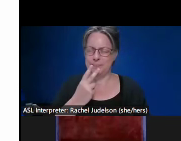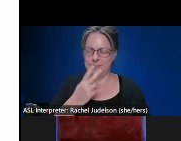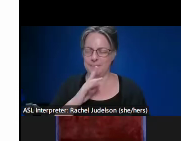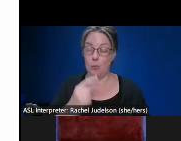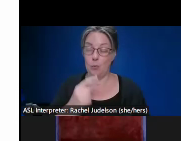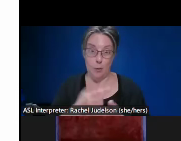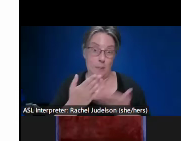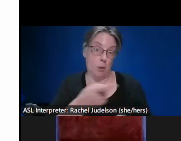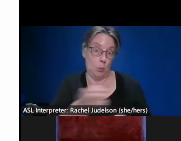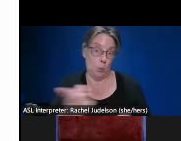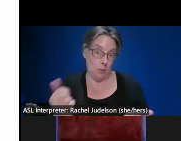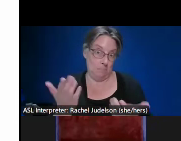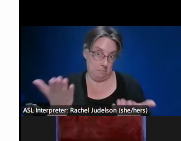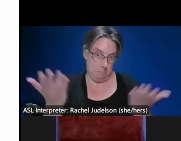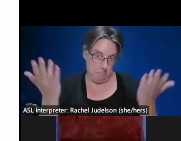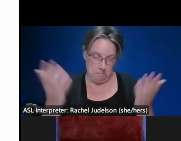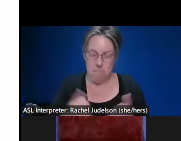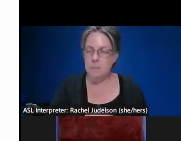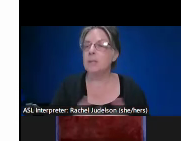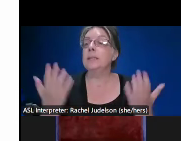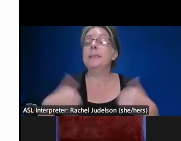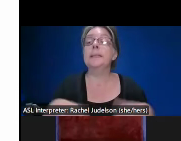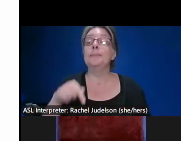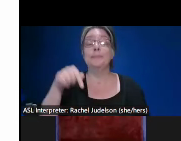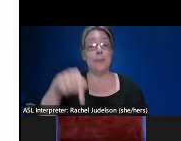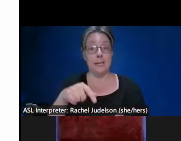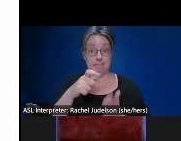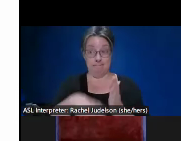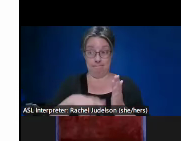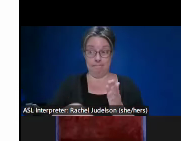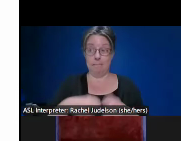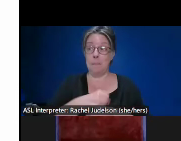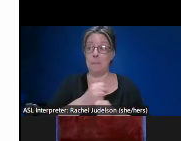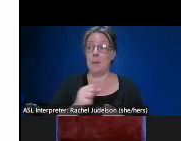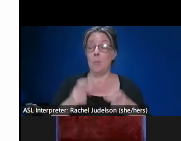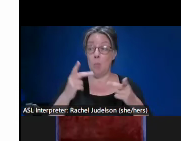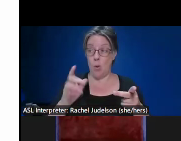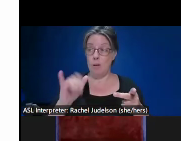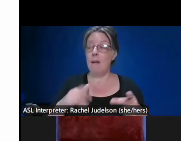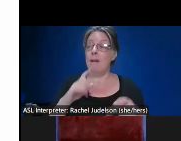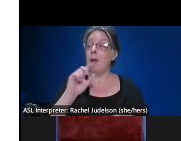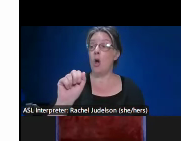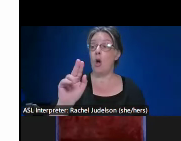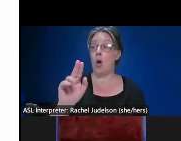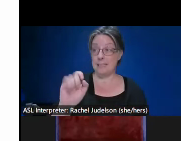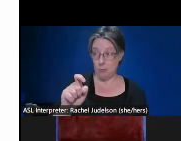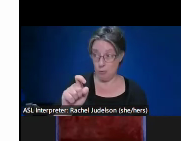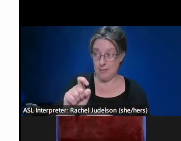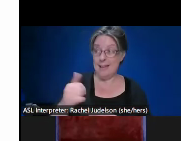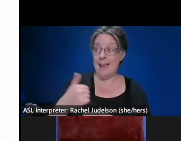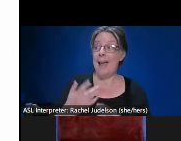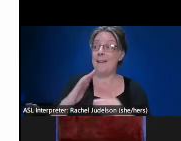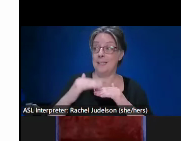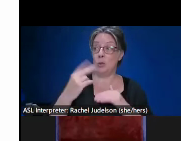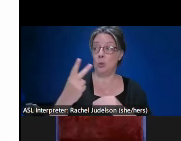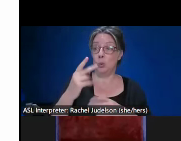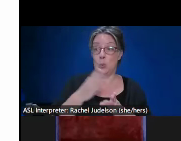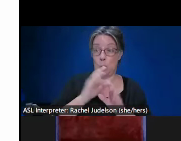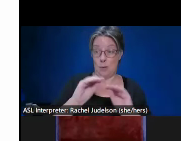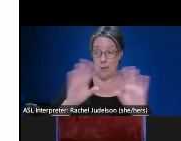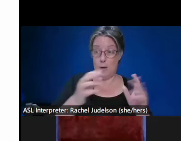might submit, for example. So it says, this paper makes a proposal that auxiliaries have at least 2 distinct forms, one